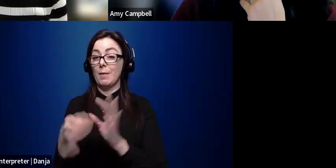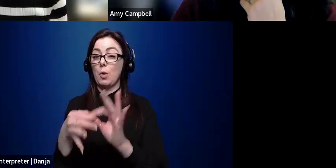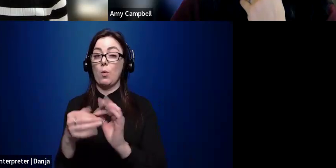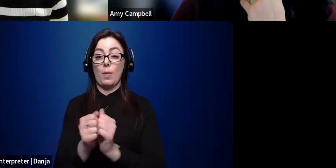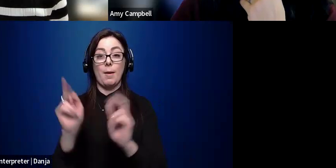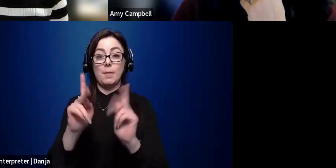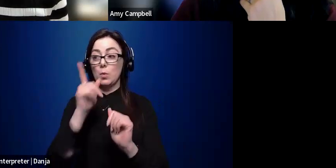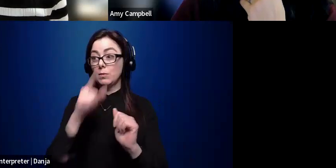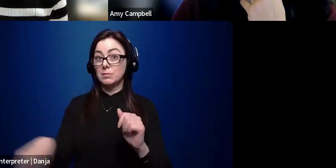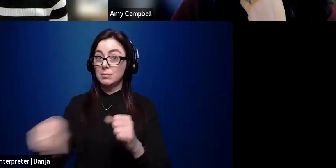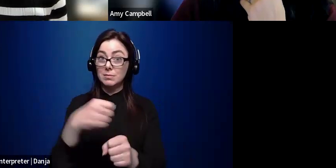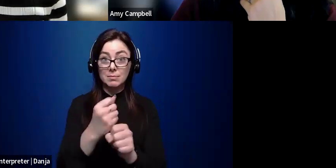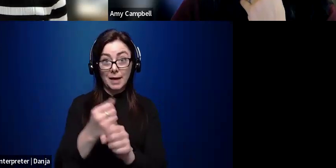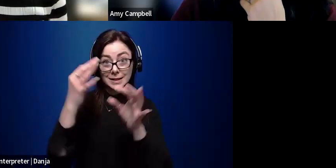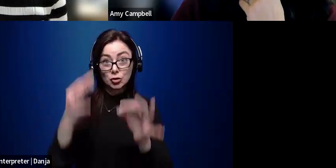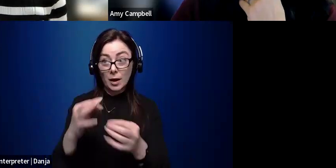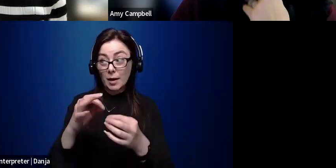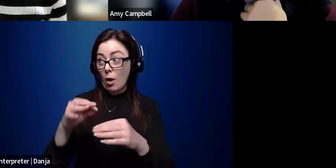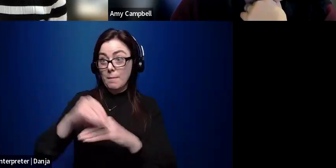lives and how things affect us.